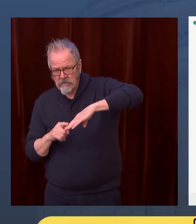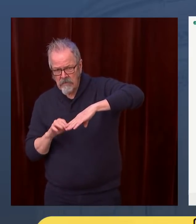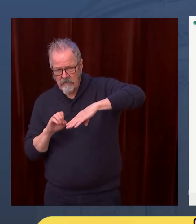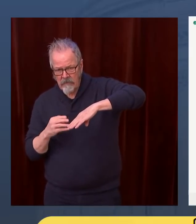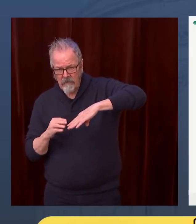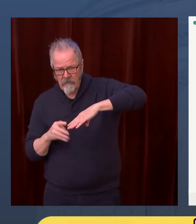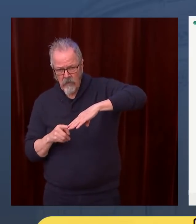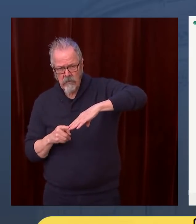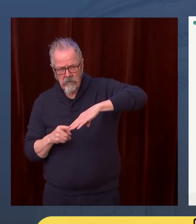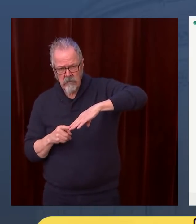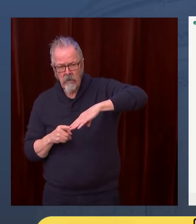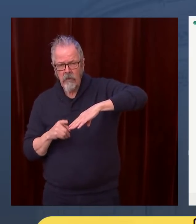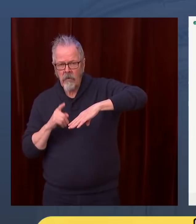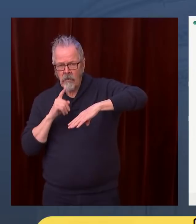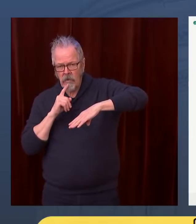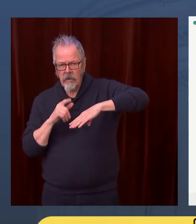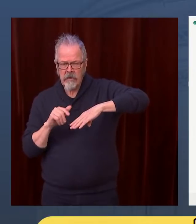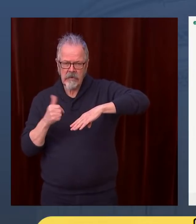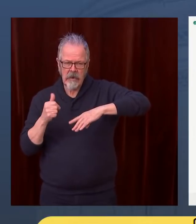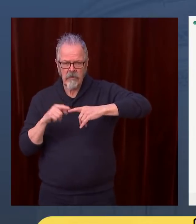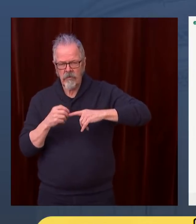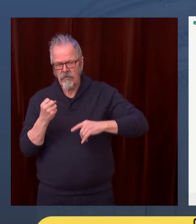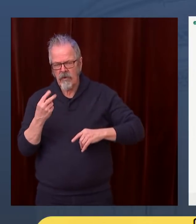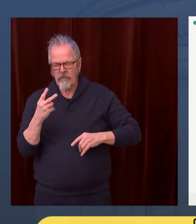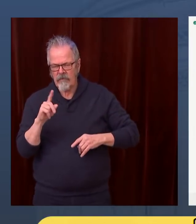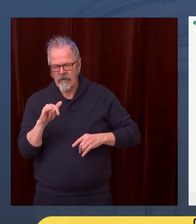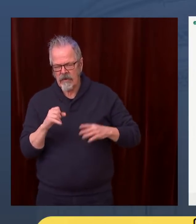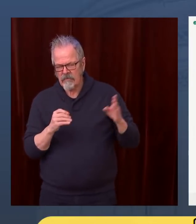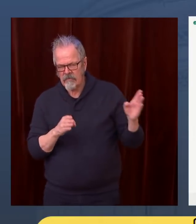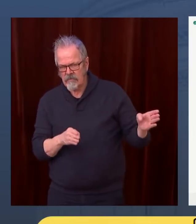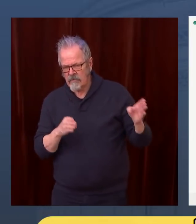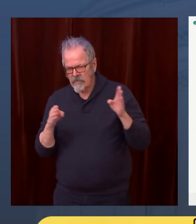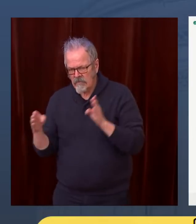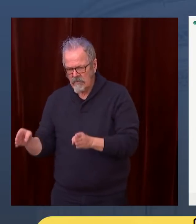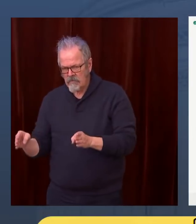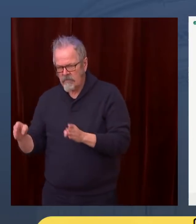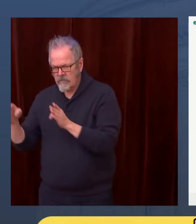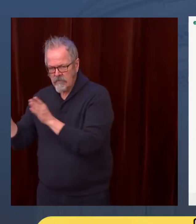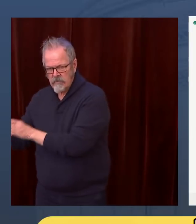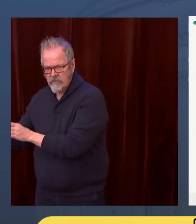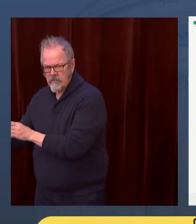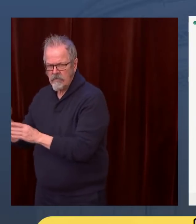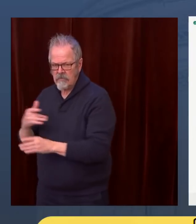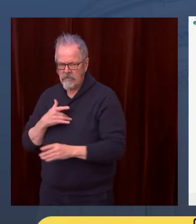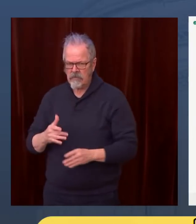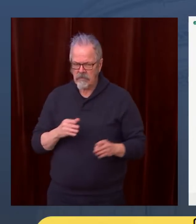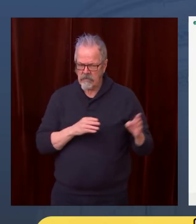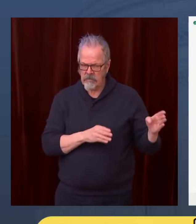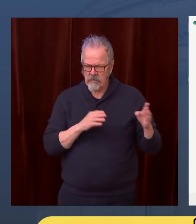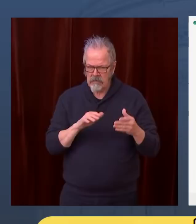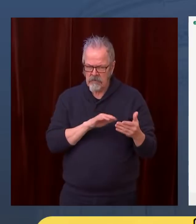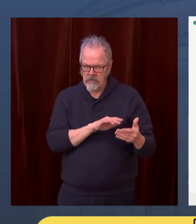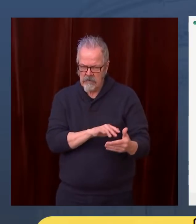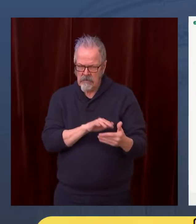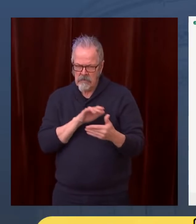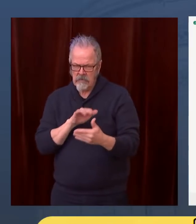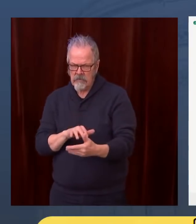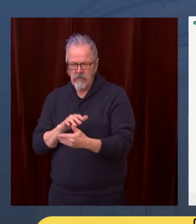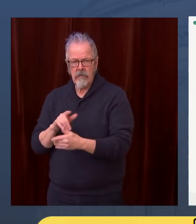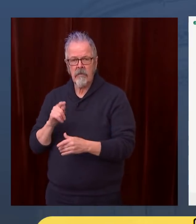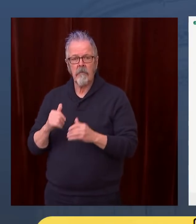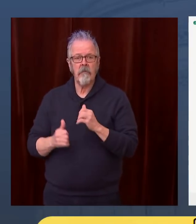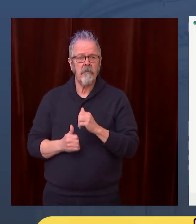complete until about 10 to 12 days, in the past. So that is the most current rate. To your